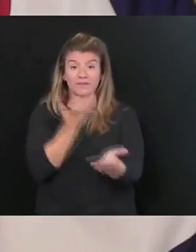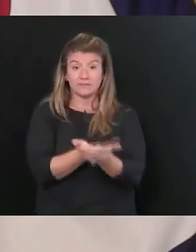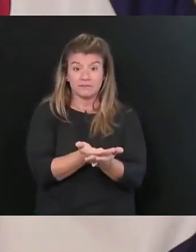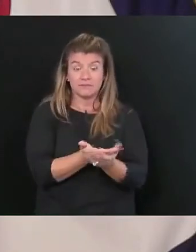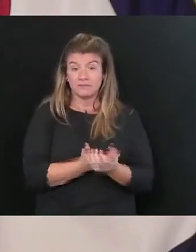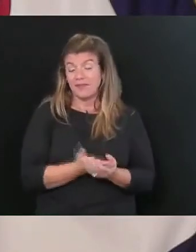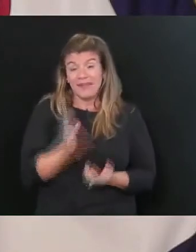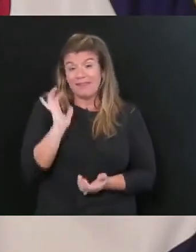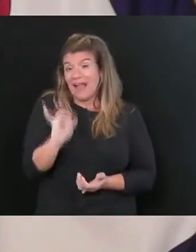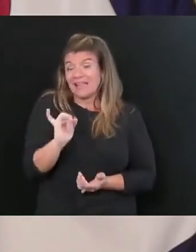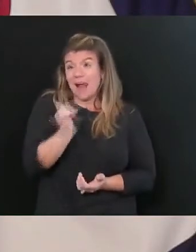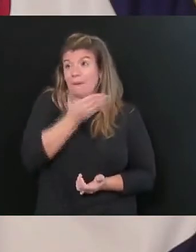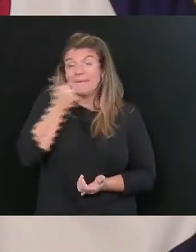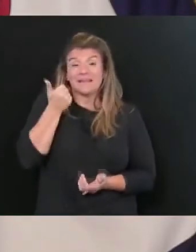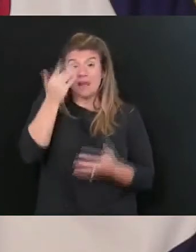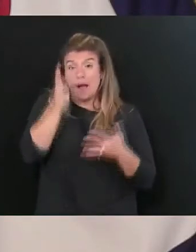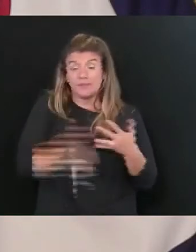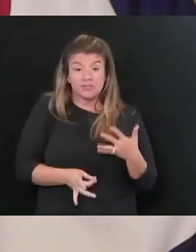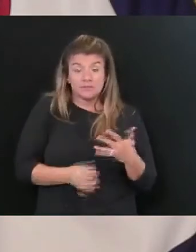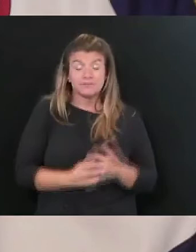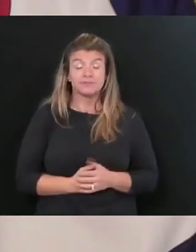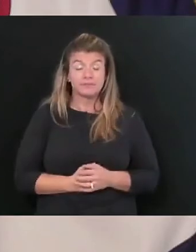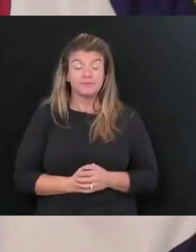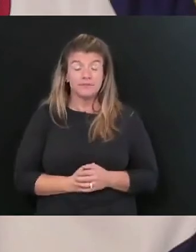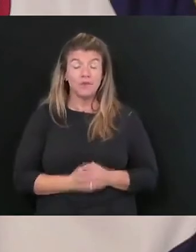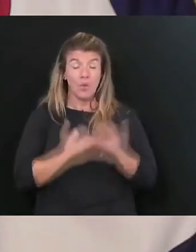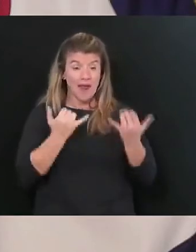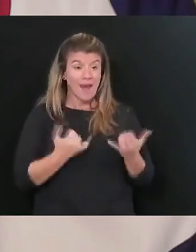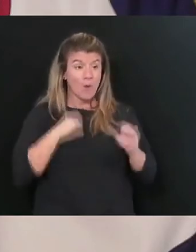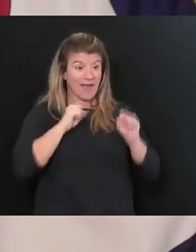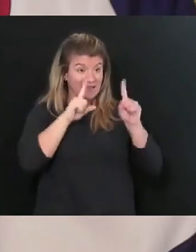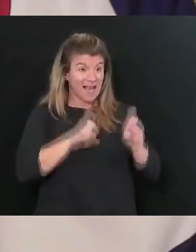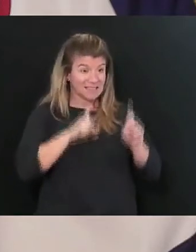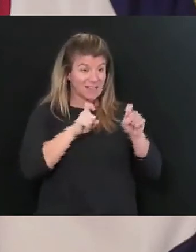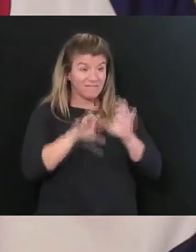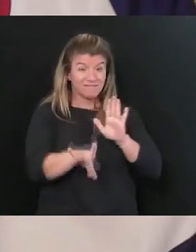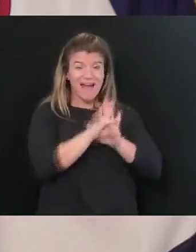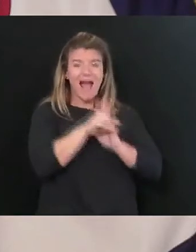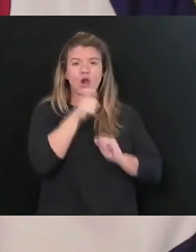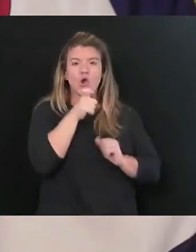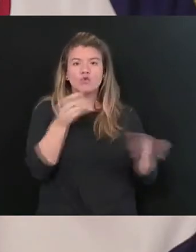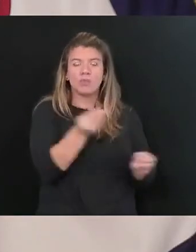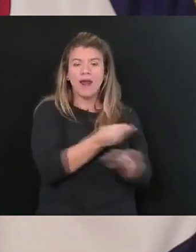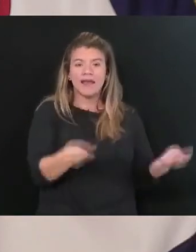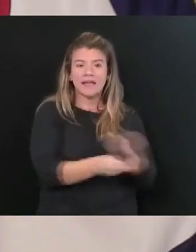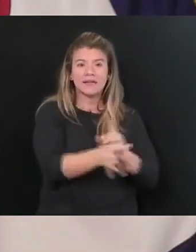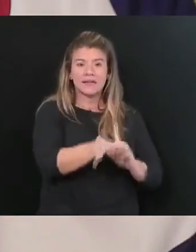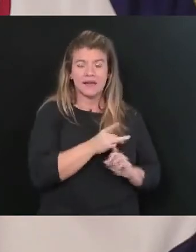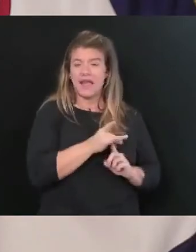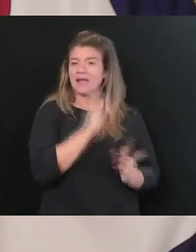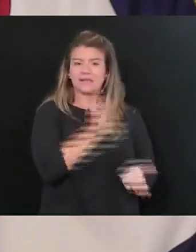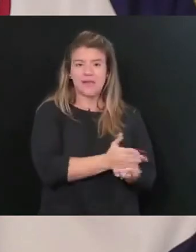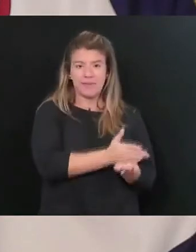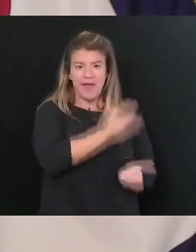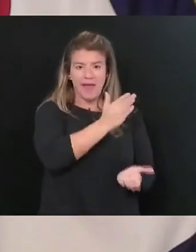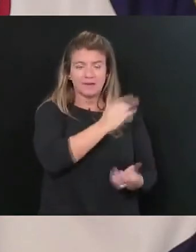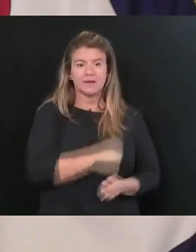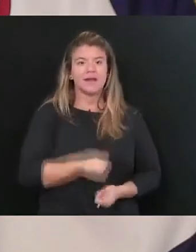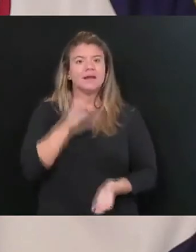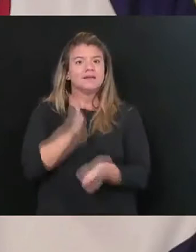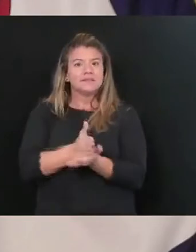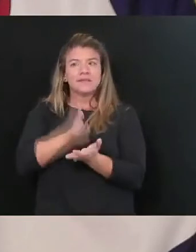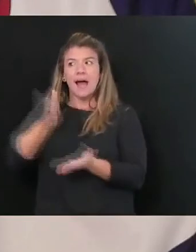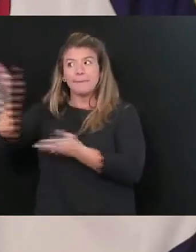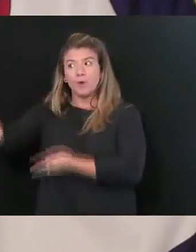that's what we got to do. We test, we find the spreaders, we stop that, we stop bringing this stuff home from other states, and